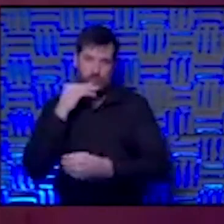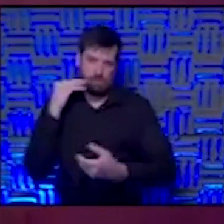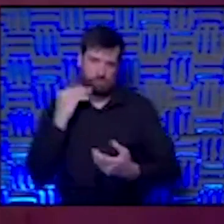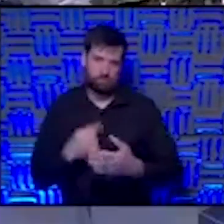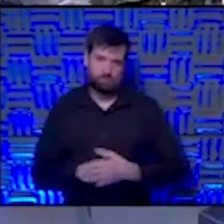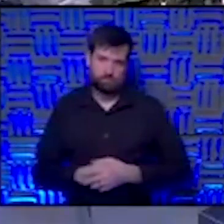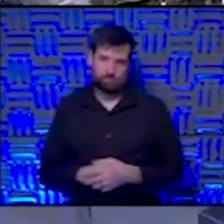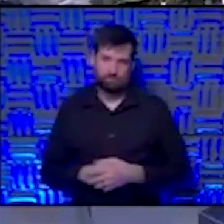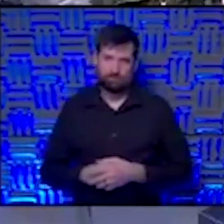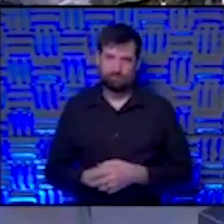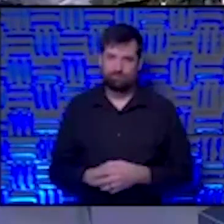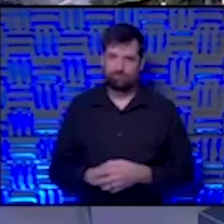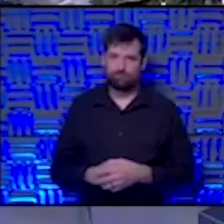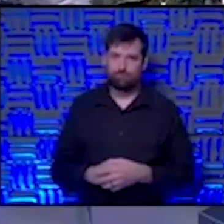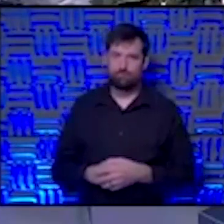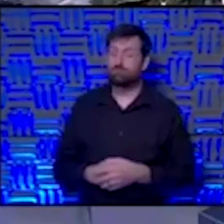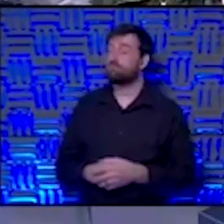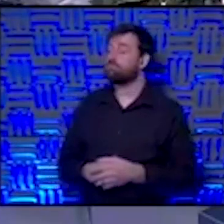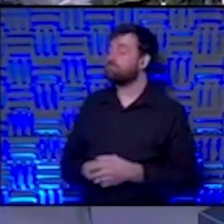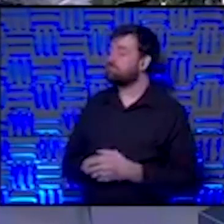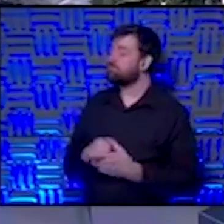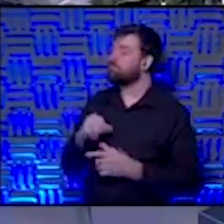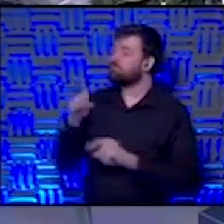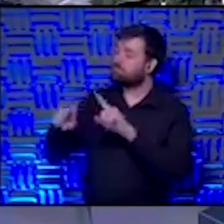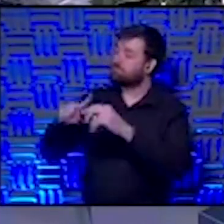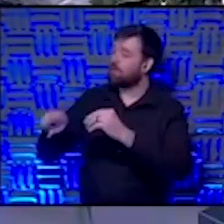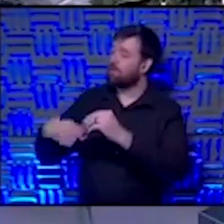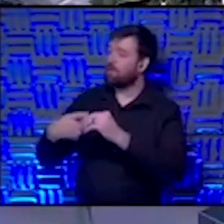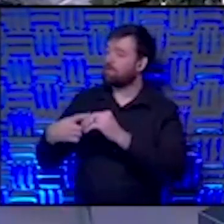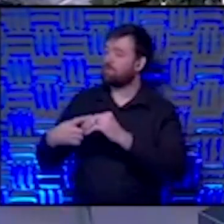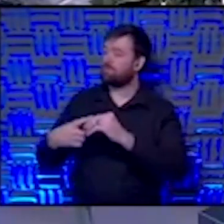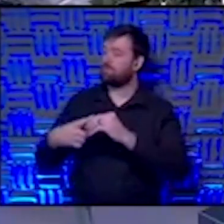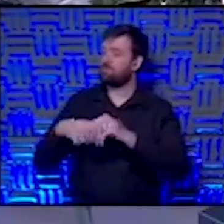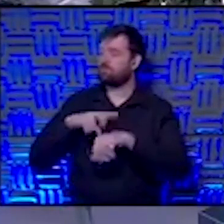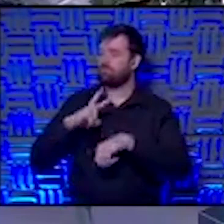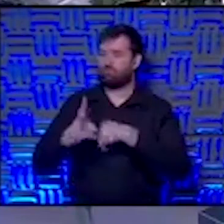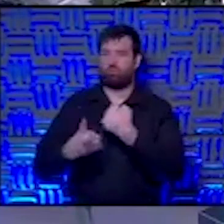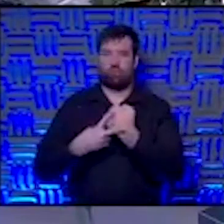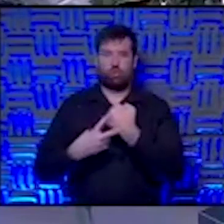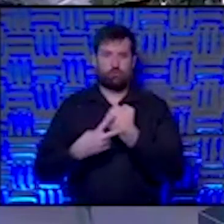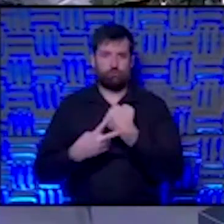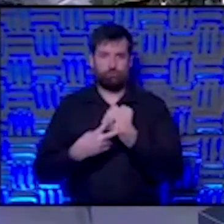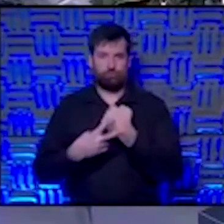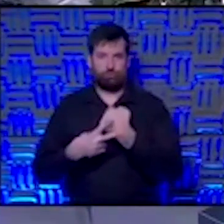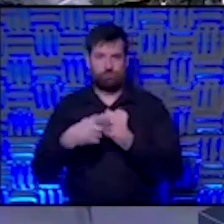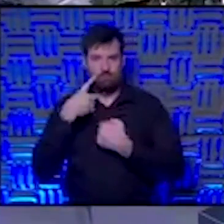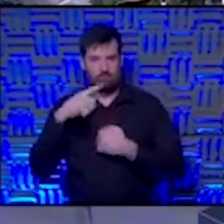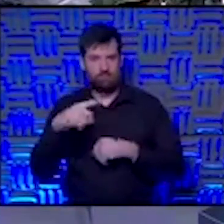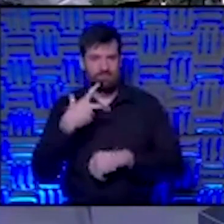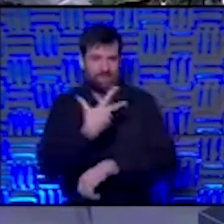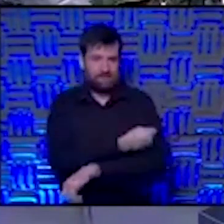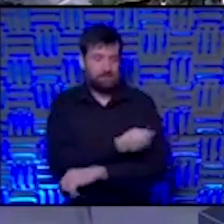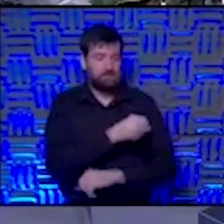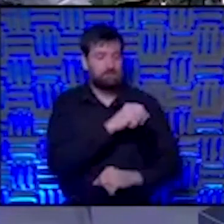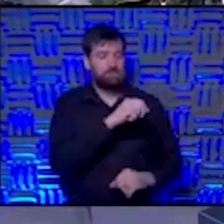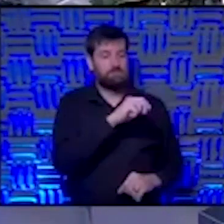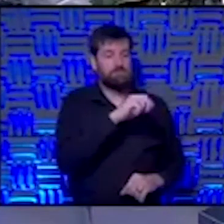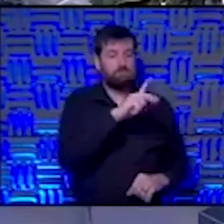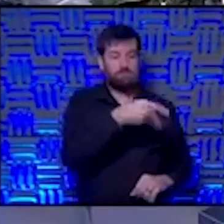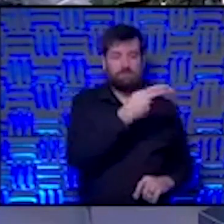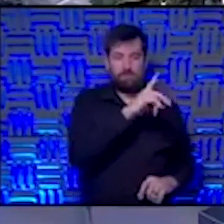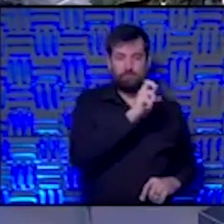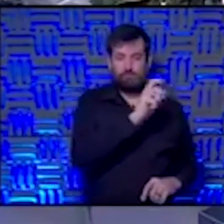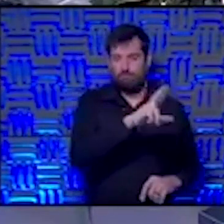facilities. All right, question about the storage of vaccines. If the Pfizer and Moderna